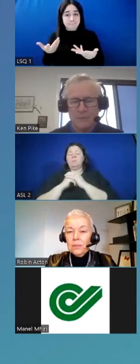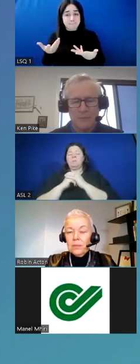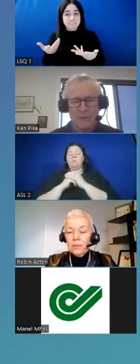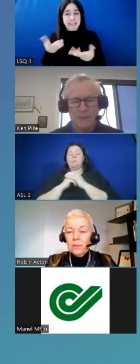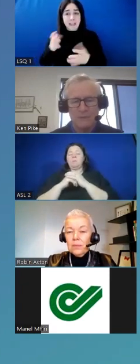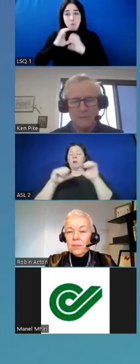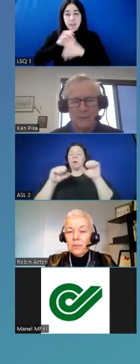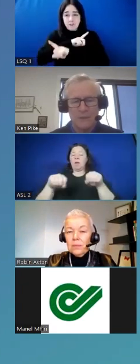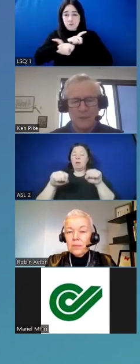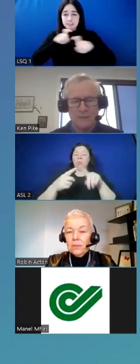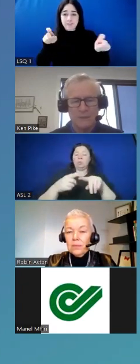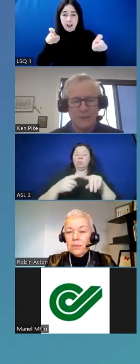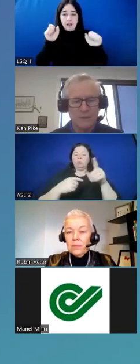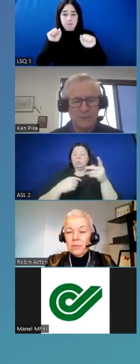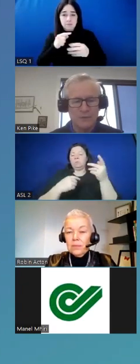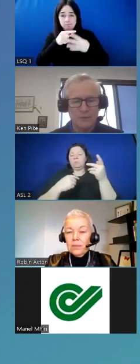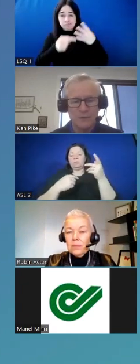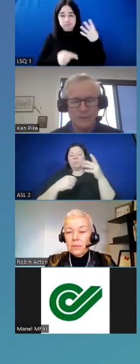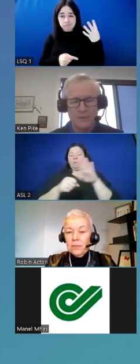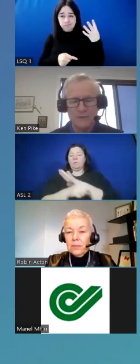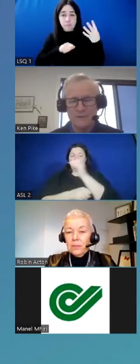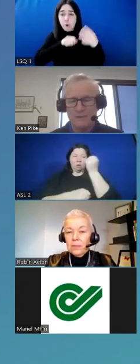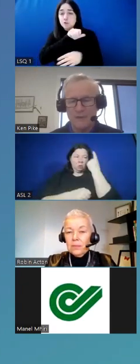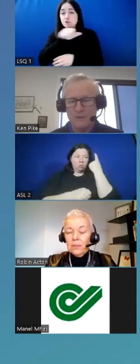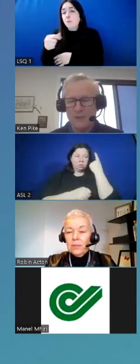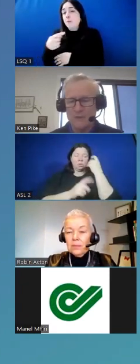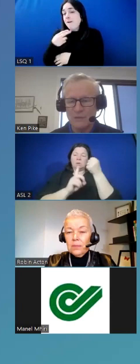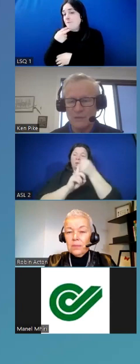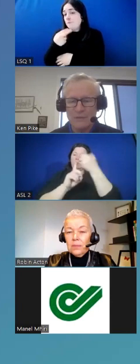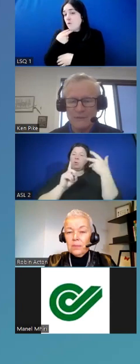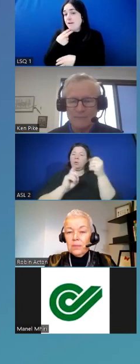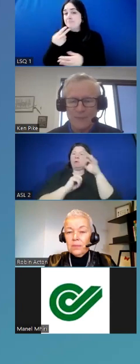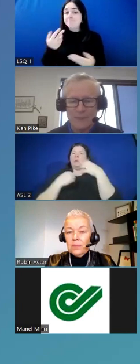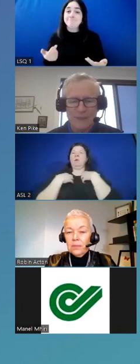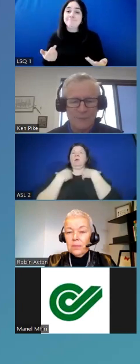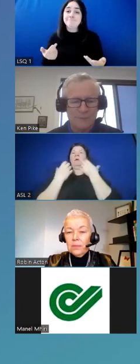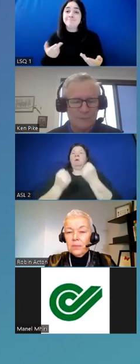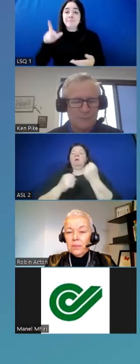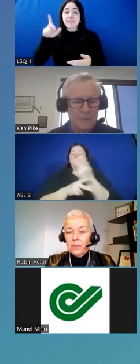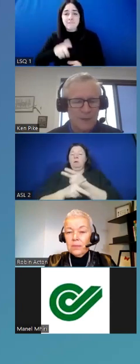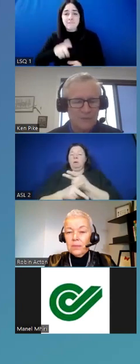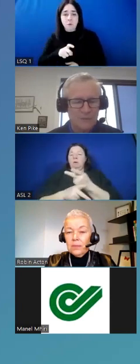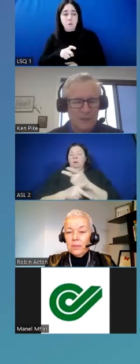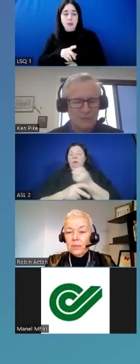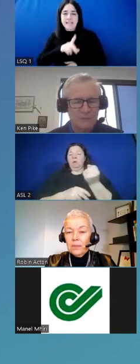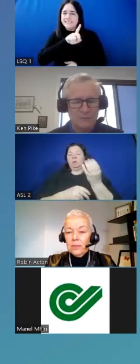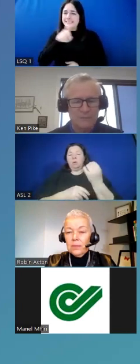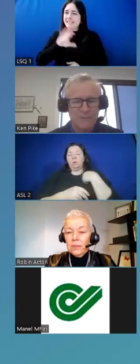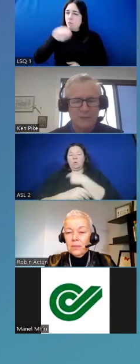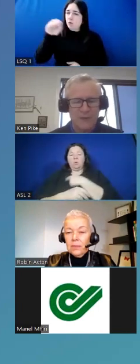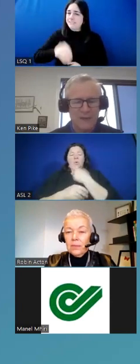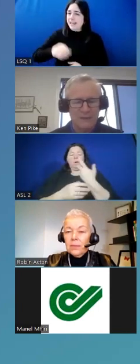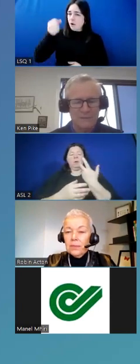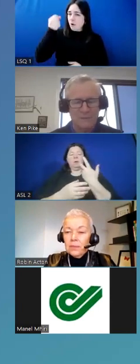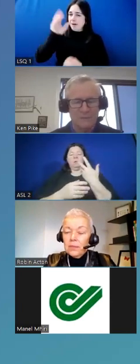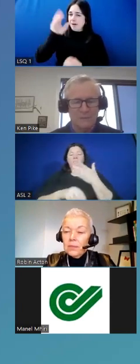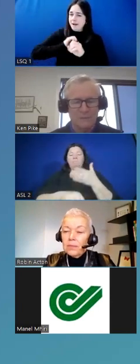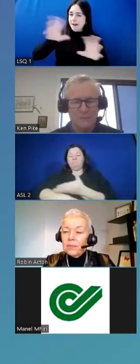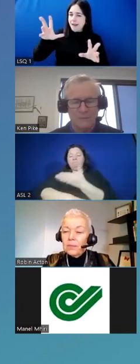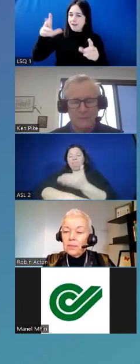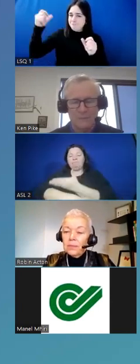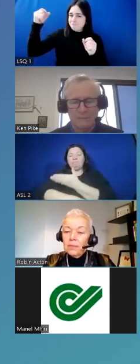are able to be fully understood in the context of healthcare. So as we get better at